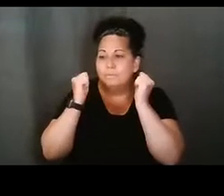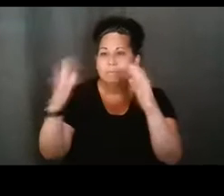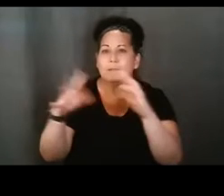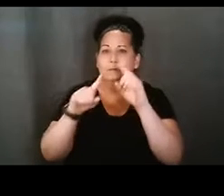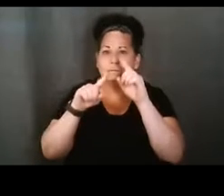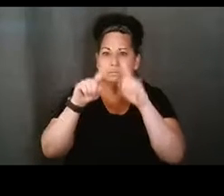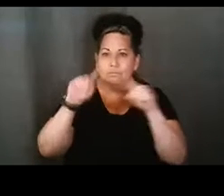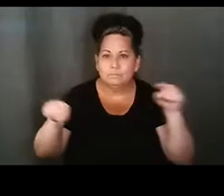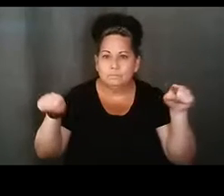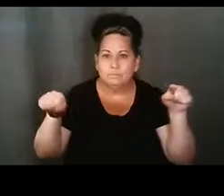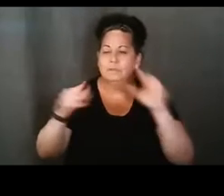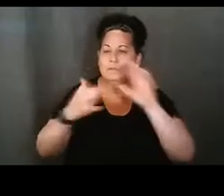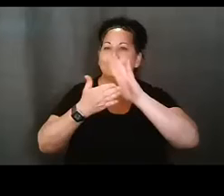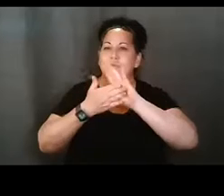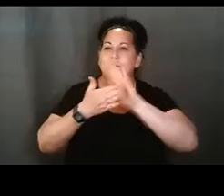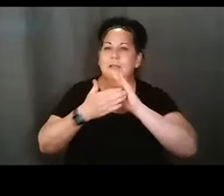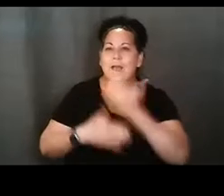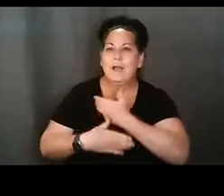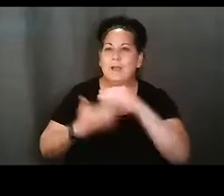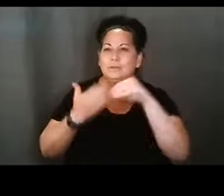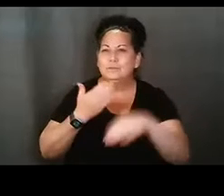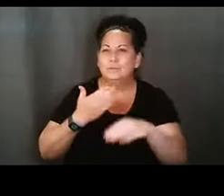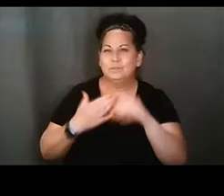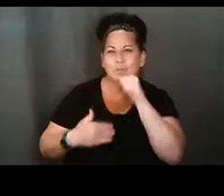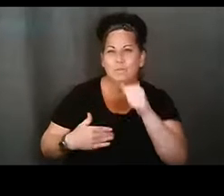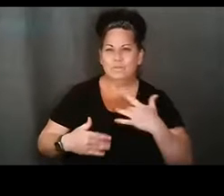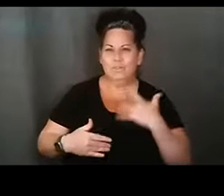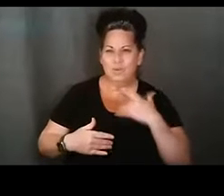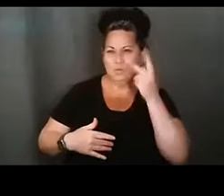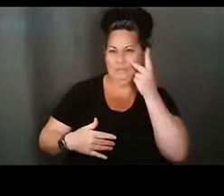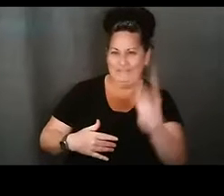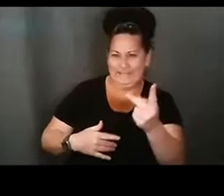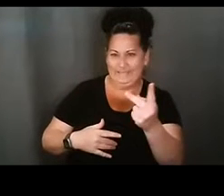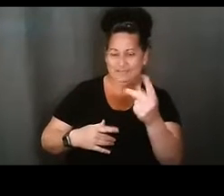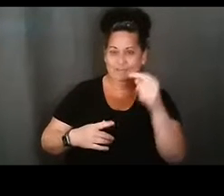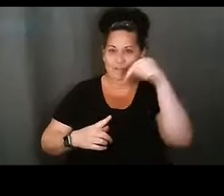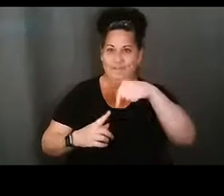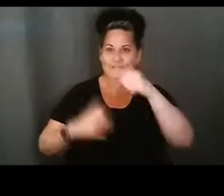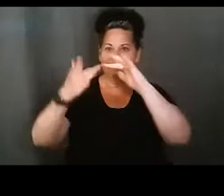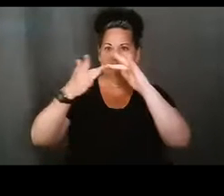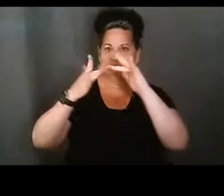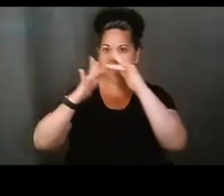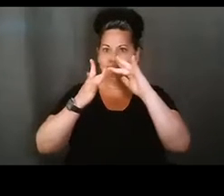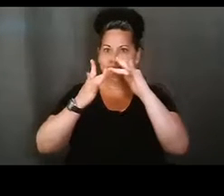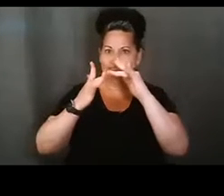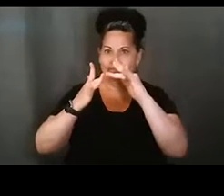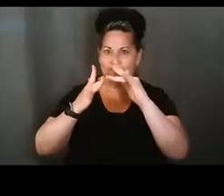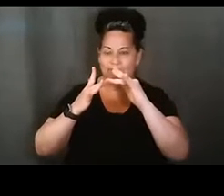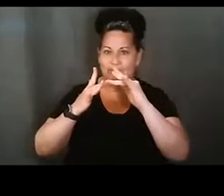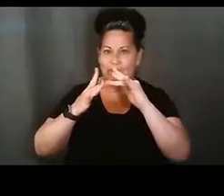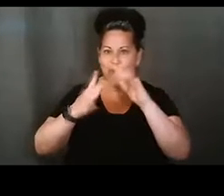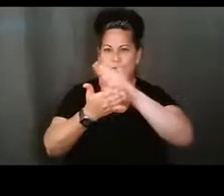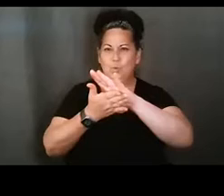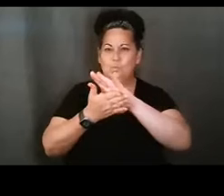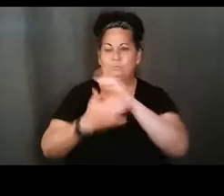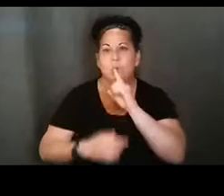our students don't see this as being real school. They don't see it as being real school. They don't see it as being